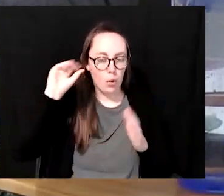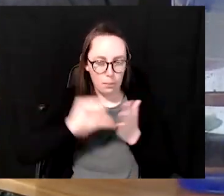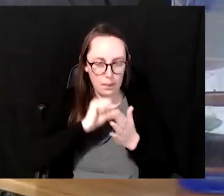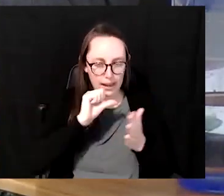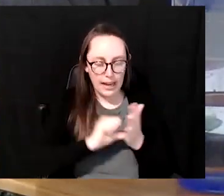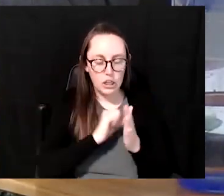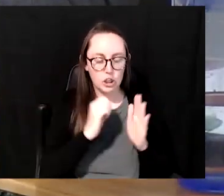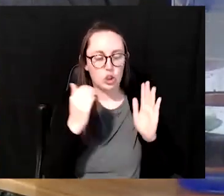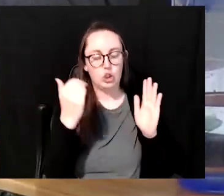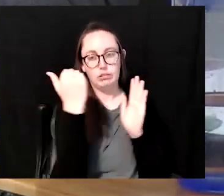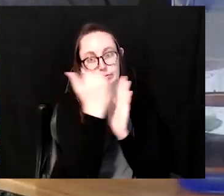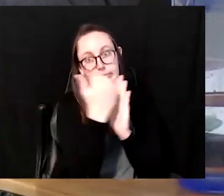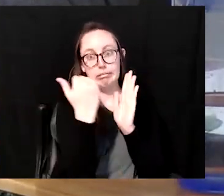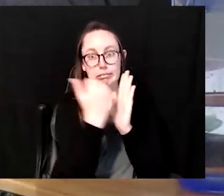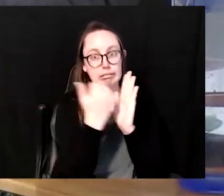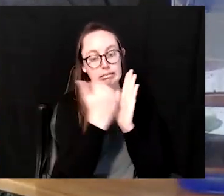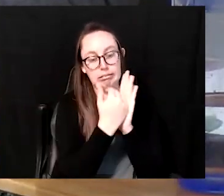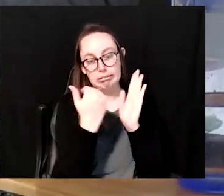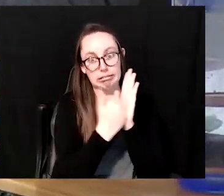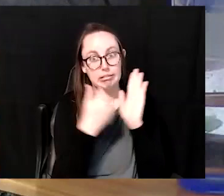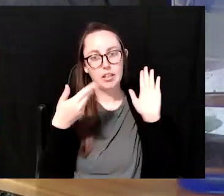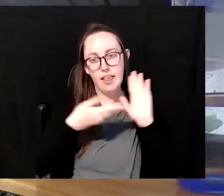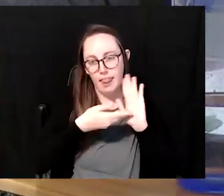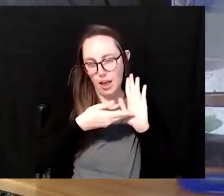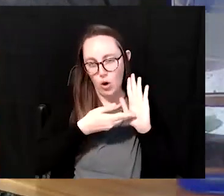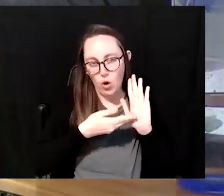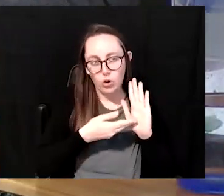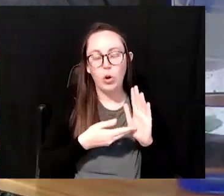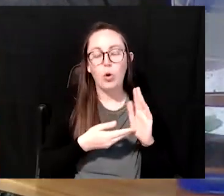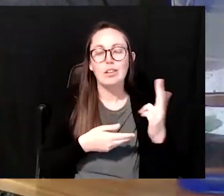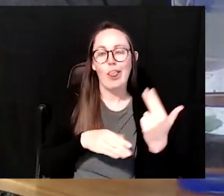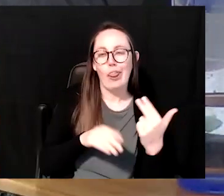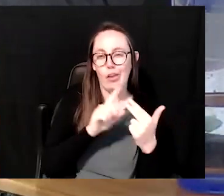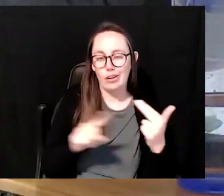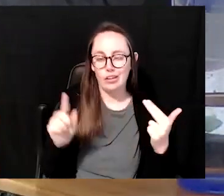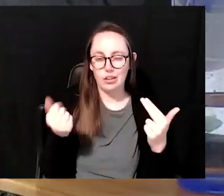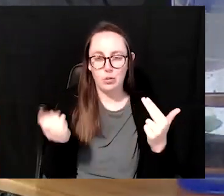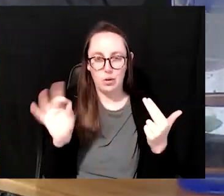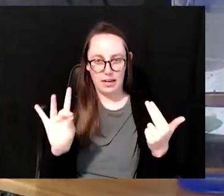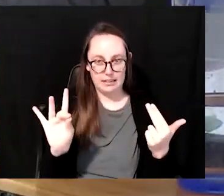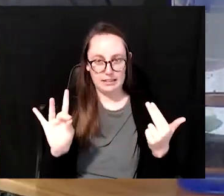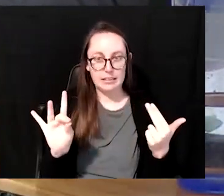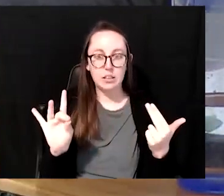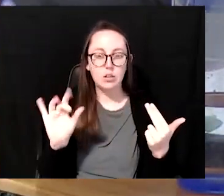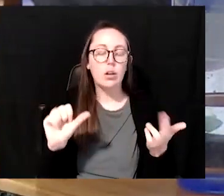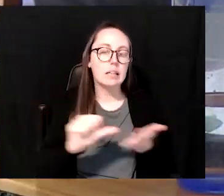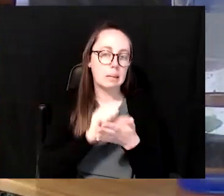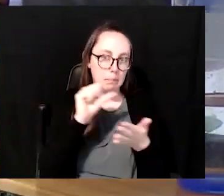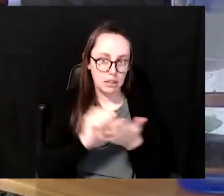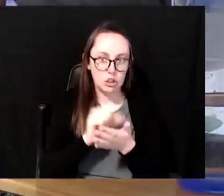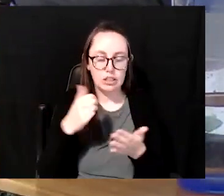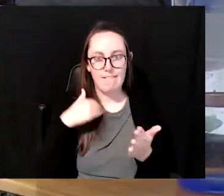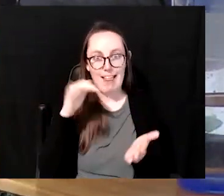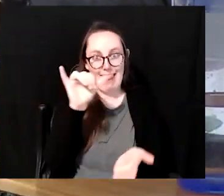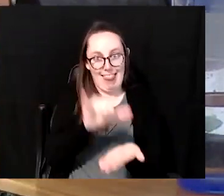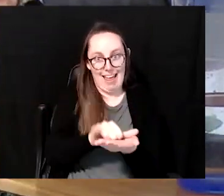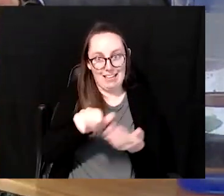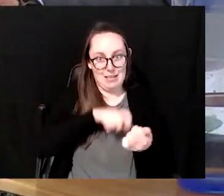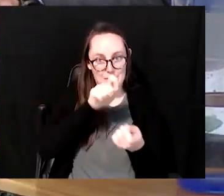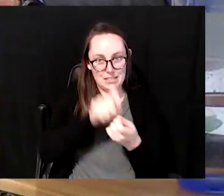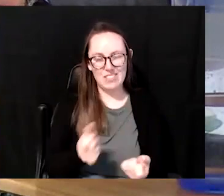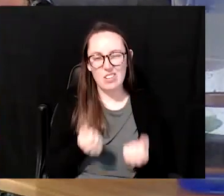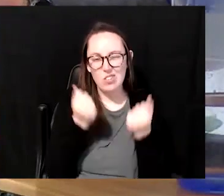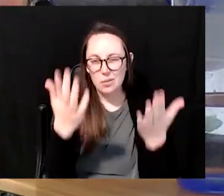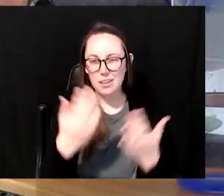of things so and so it's the 13 through 18 so it'll be the pages that have those recommendations on it